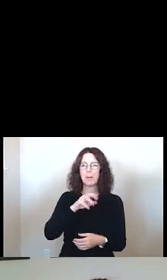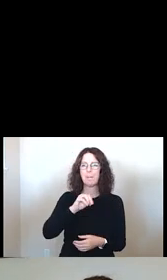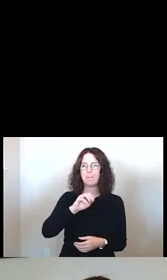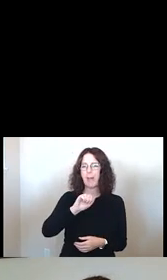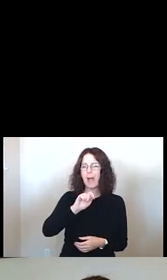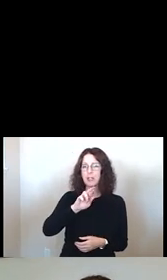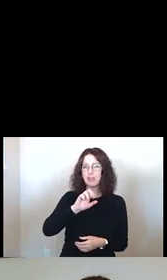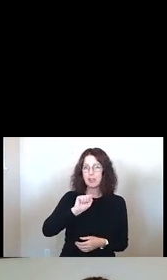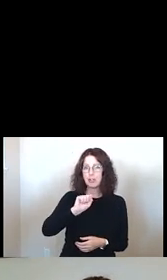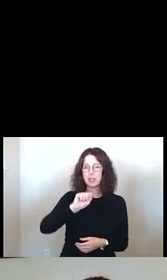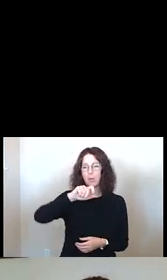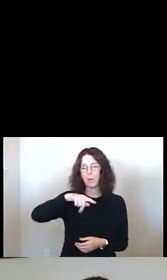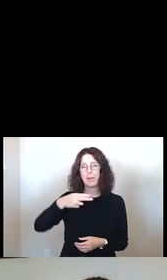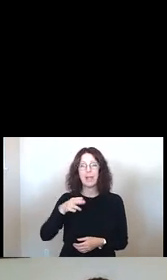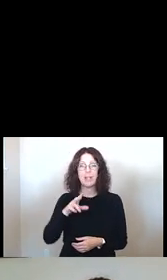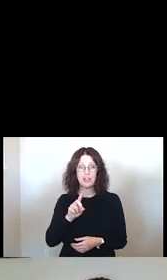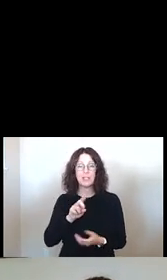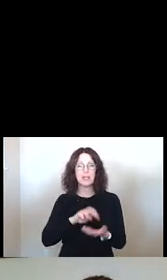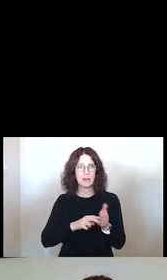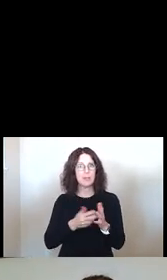anthropology. Next slide, please.